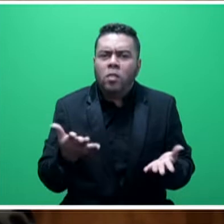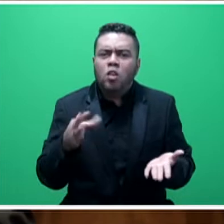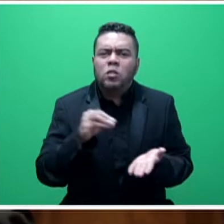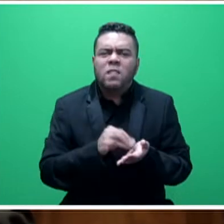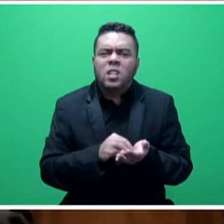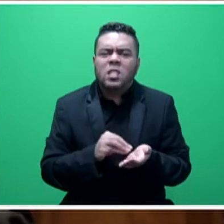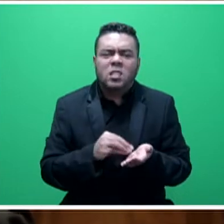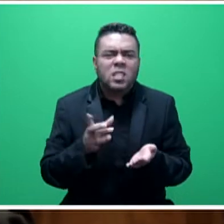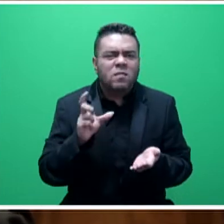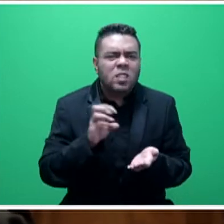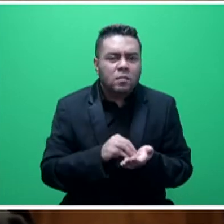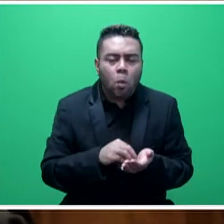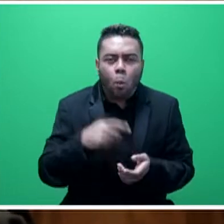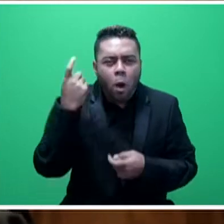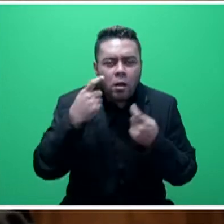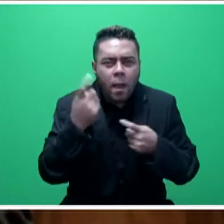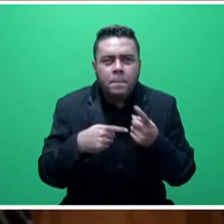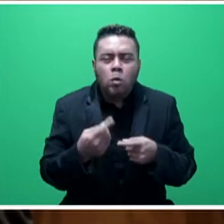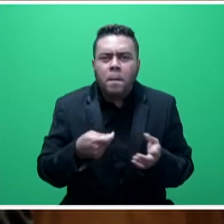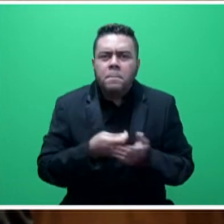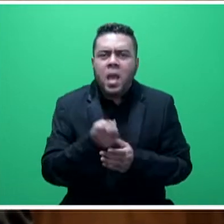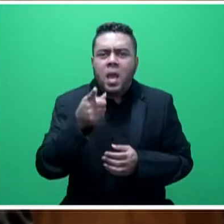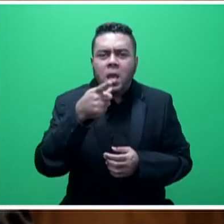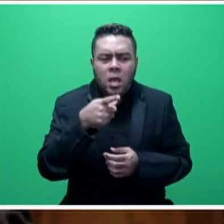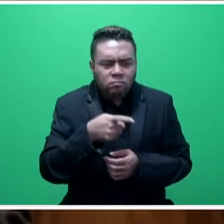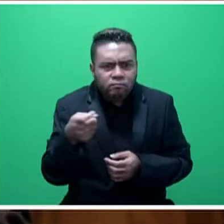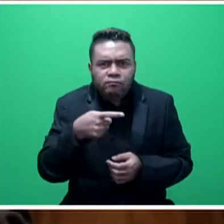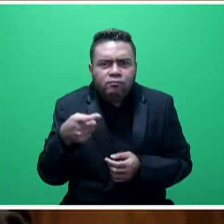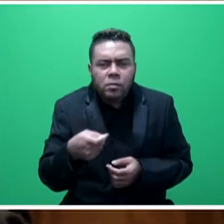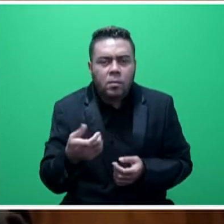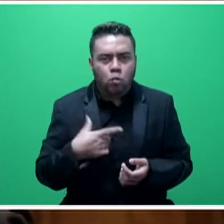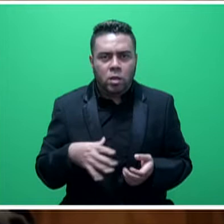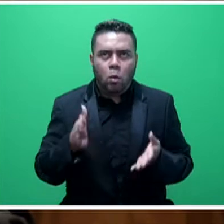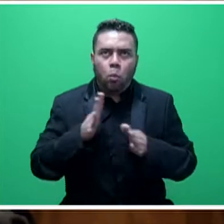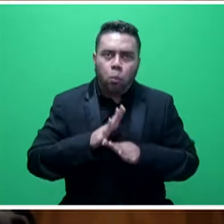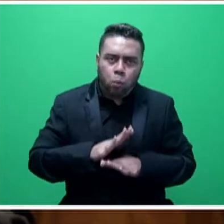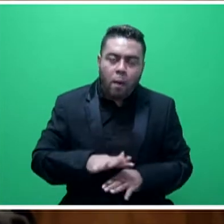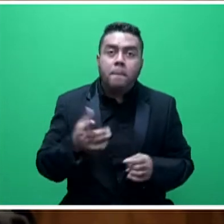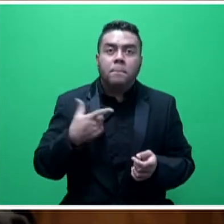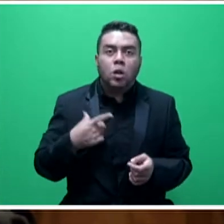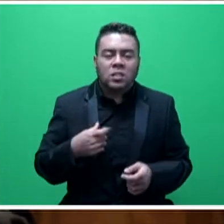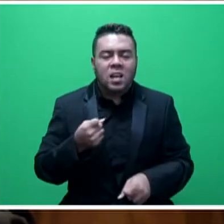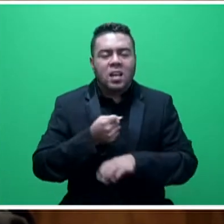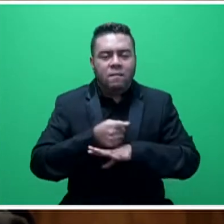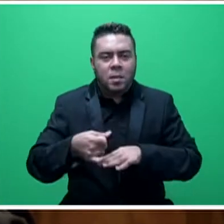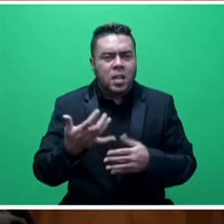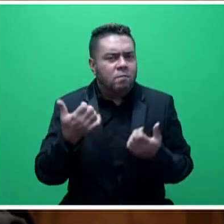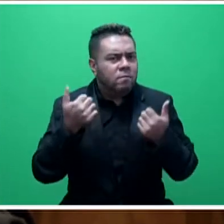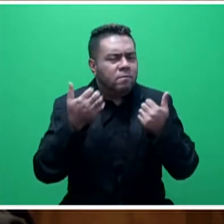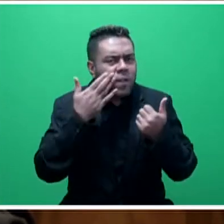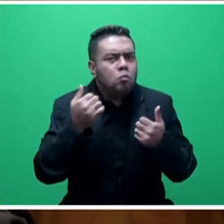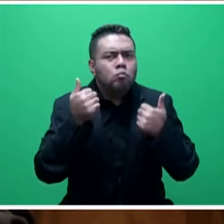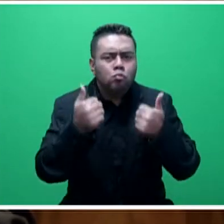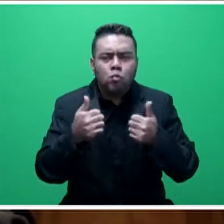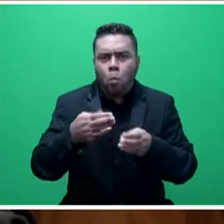who has worried about a pay cut, but now can breathe a sigh of relief because your government has found innovative ways to avoid this,